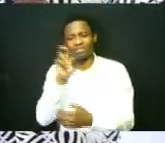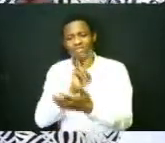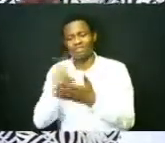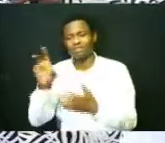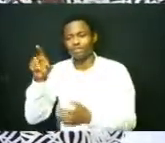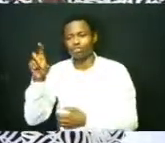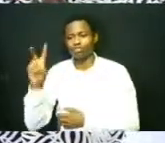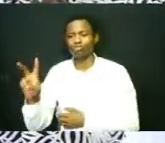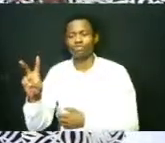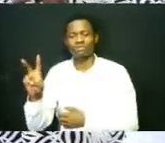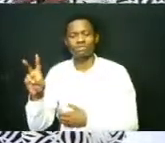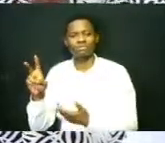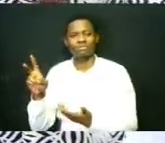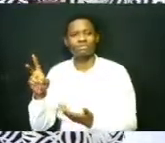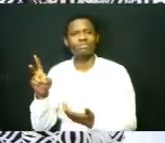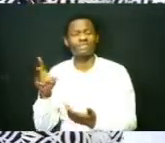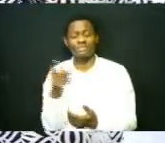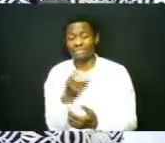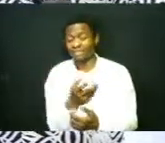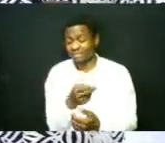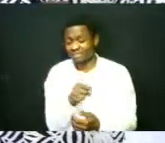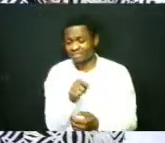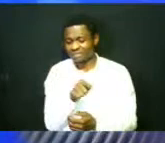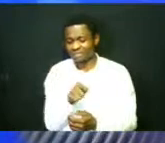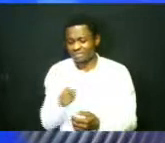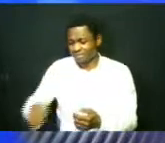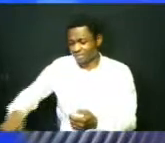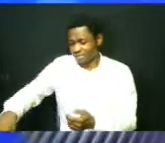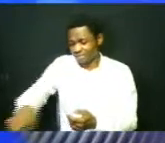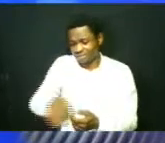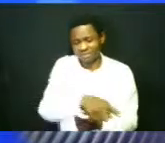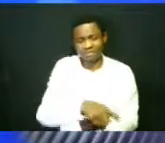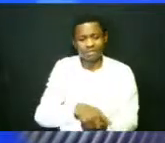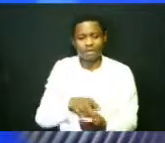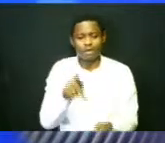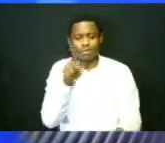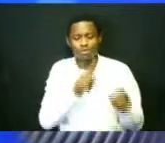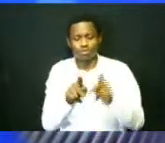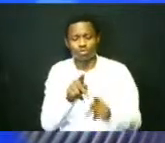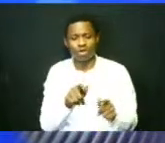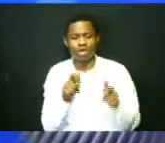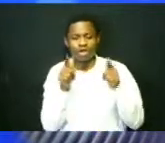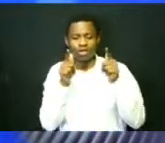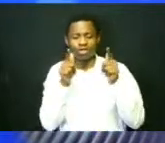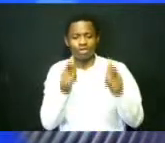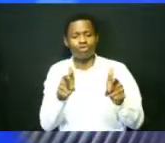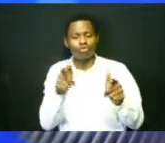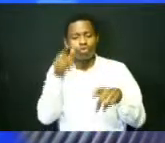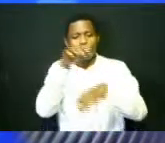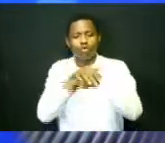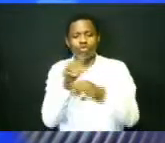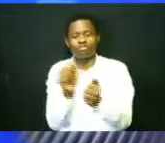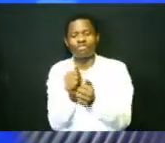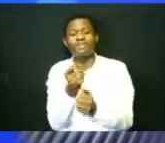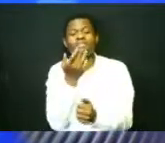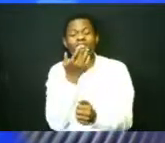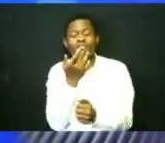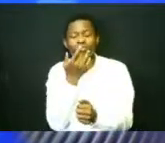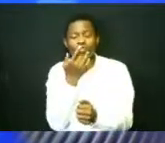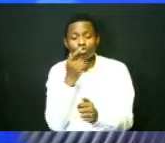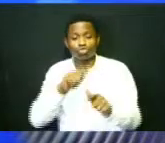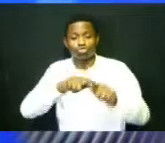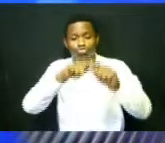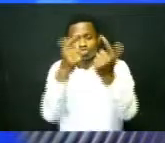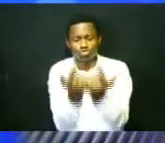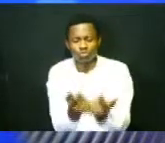Isaiah 66 verse 2 says, these are the ones I look on with favor, those who are humble and contrite in spirit,